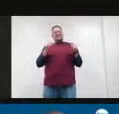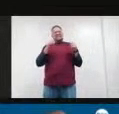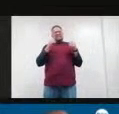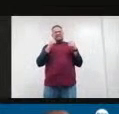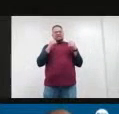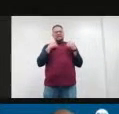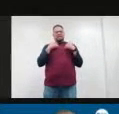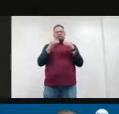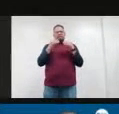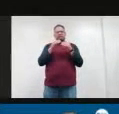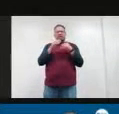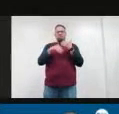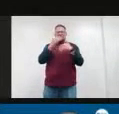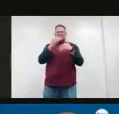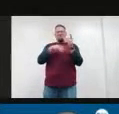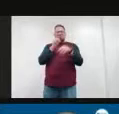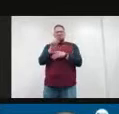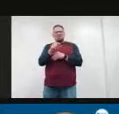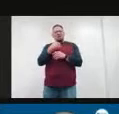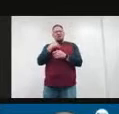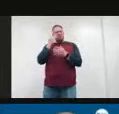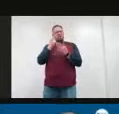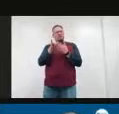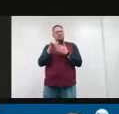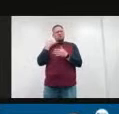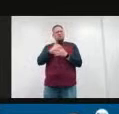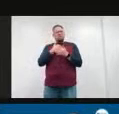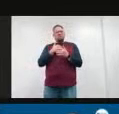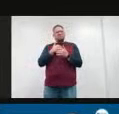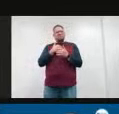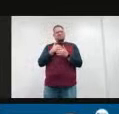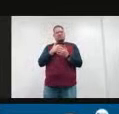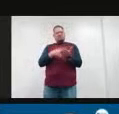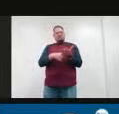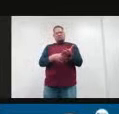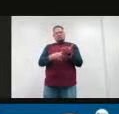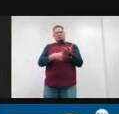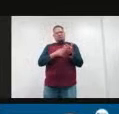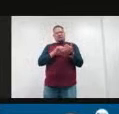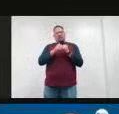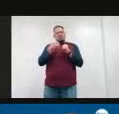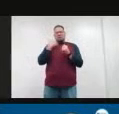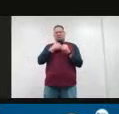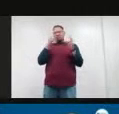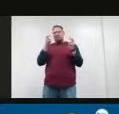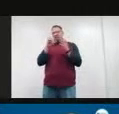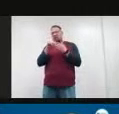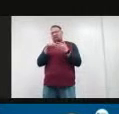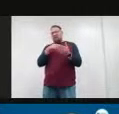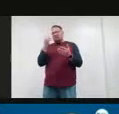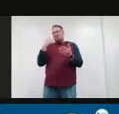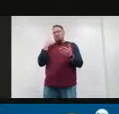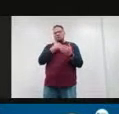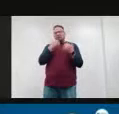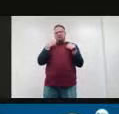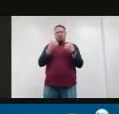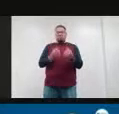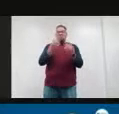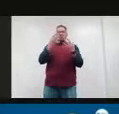process question because I know that we've been kind of dialoguing about how to rephrase this, and we have several